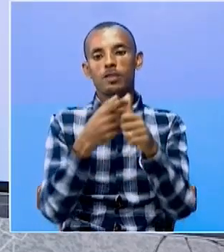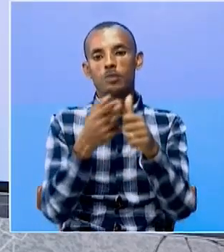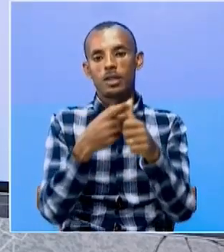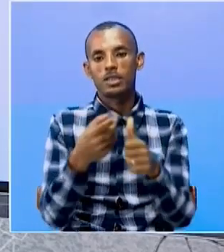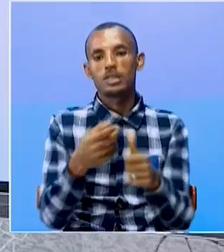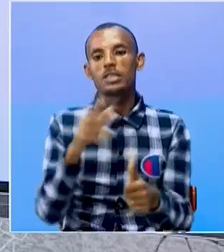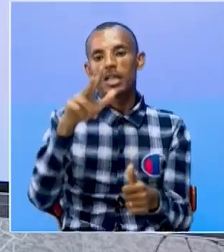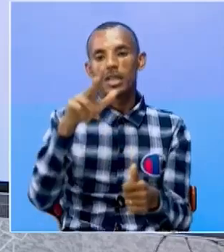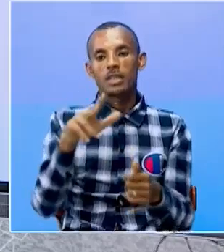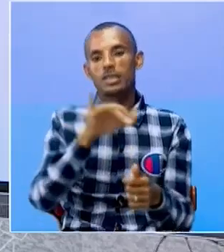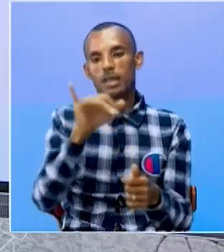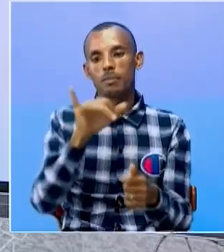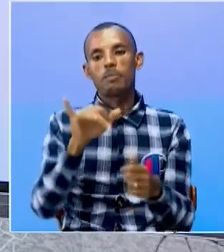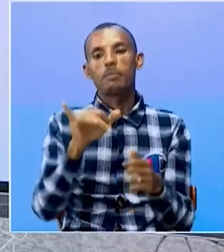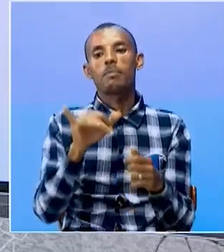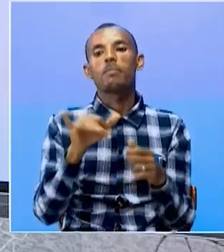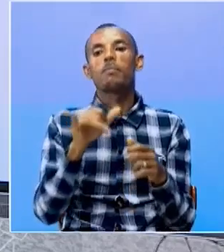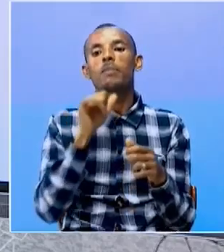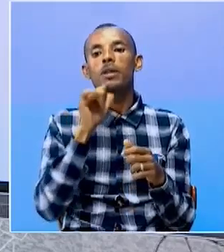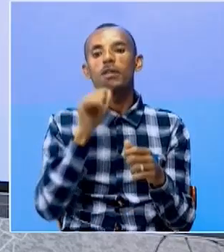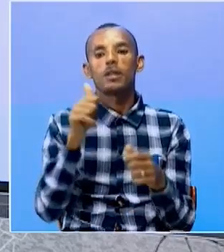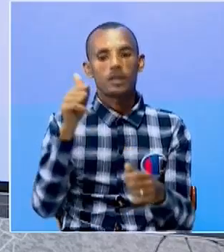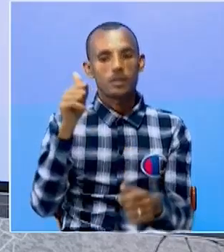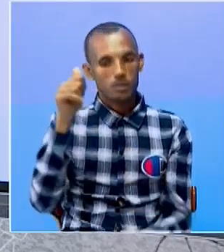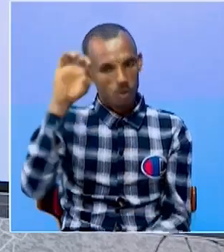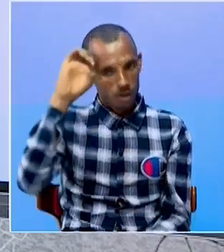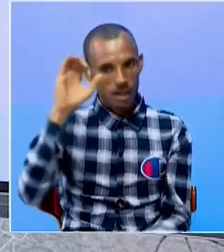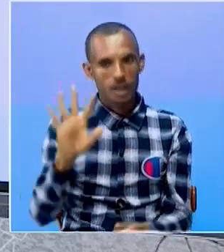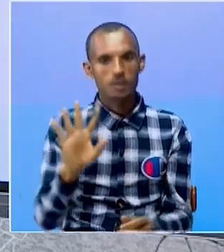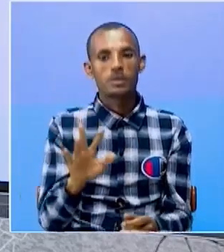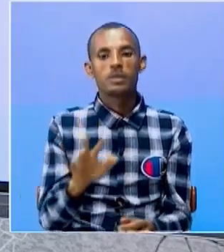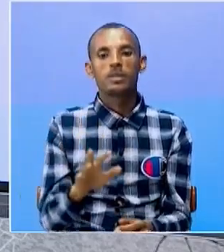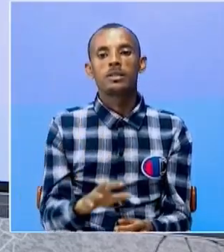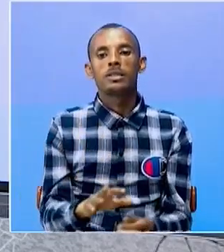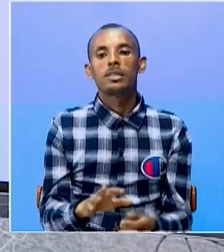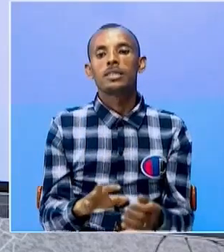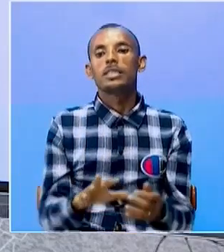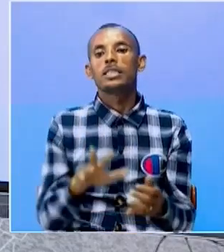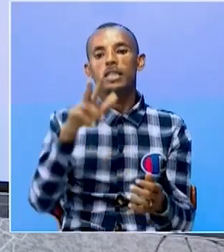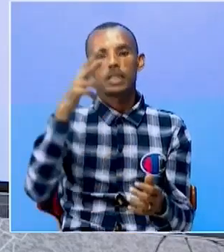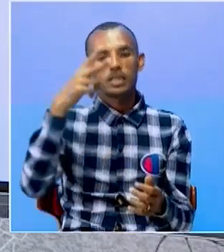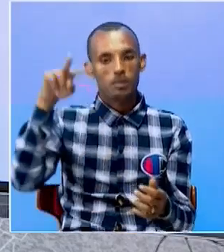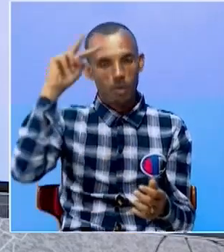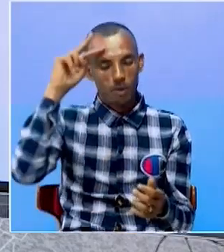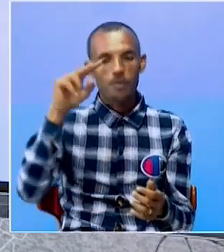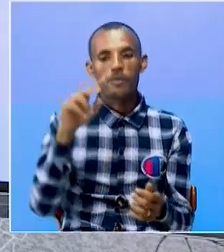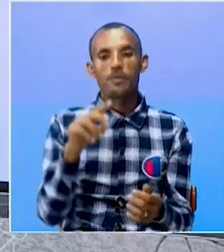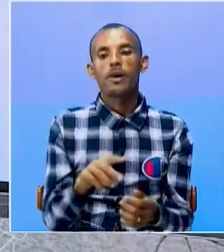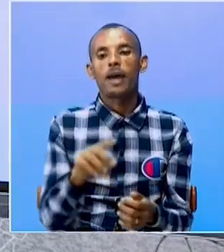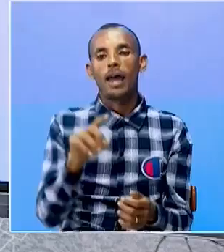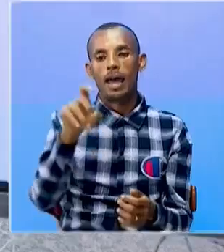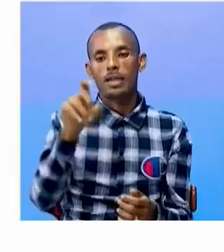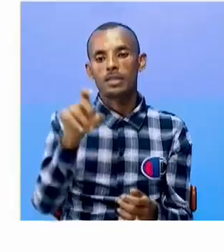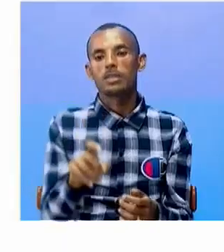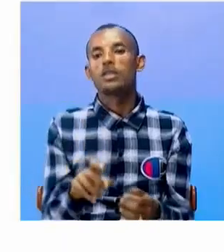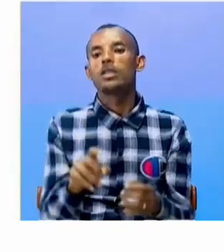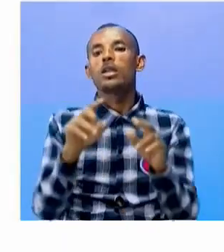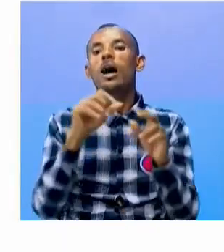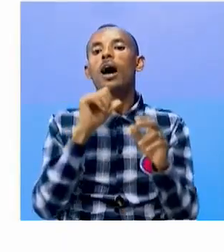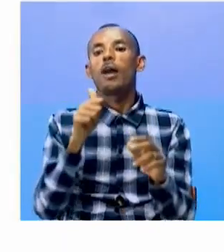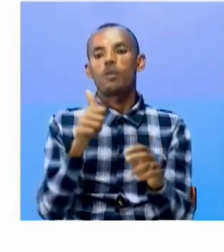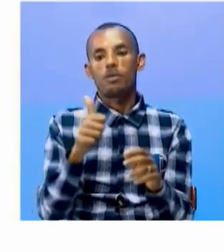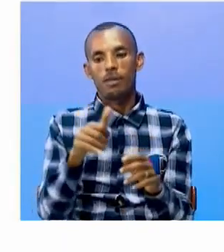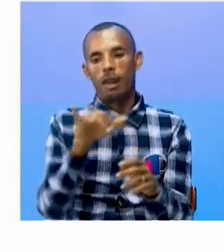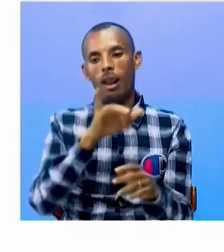not have the same exponent, therefore 2x cubed and 3x1, 3x I mean, are not